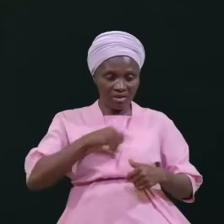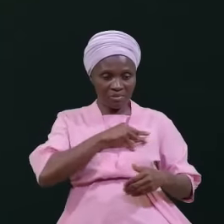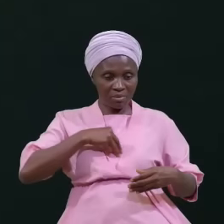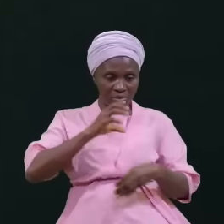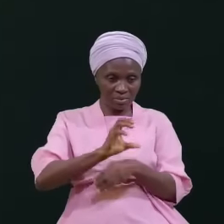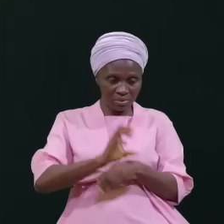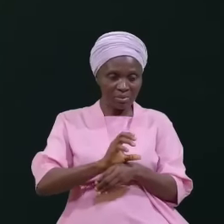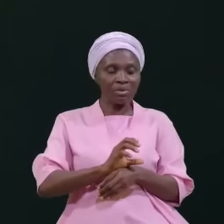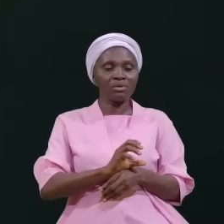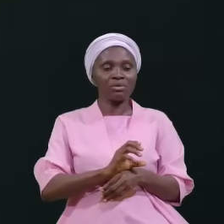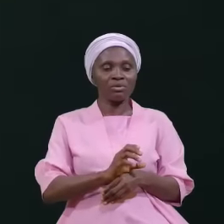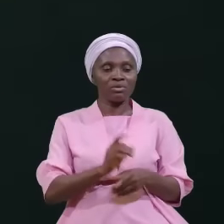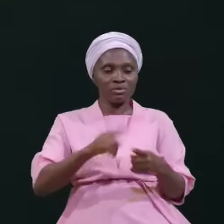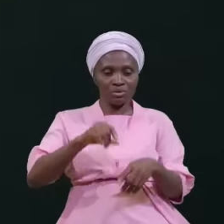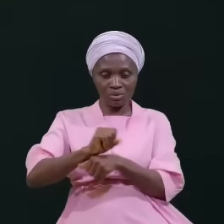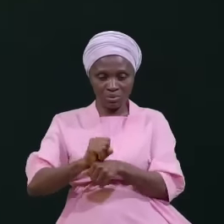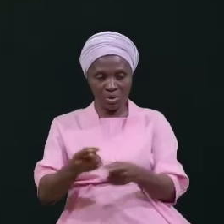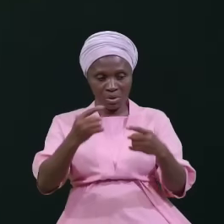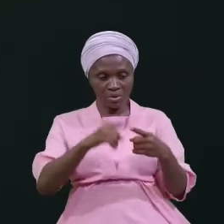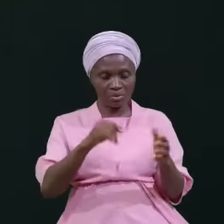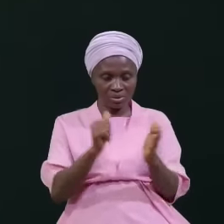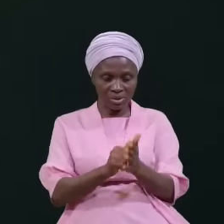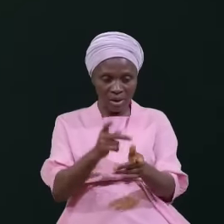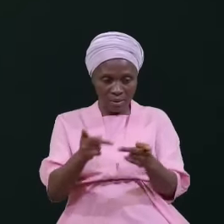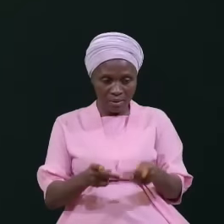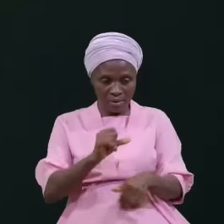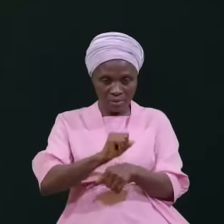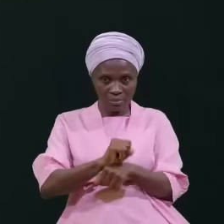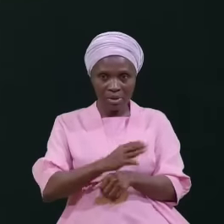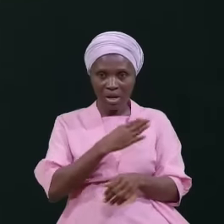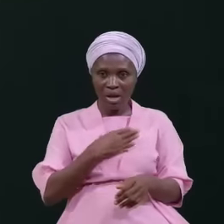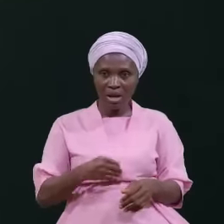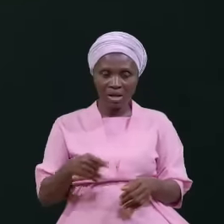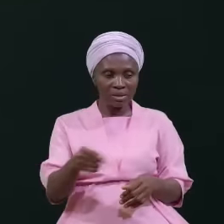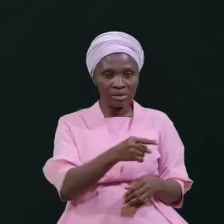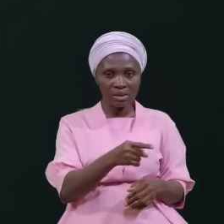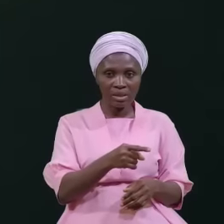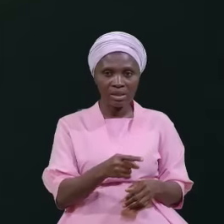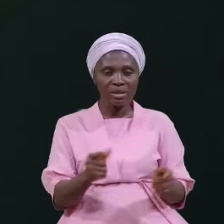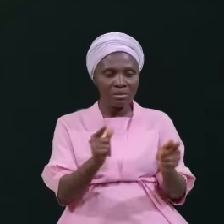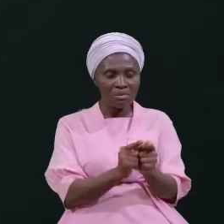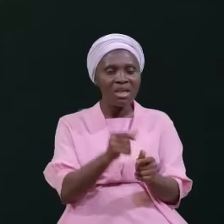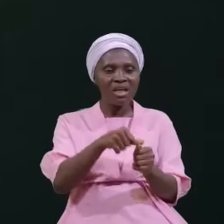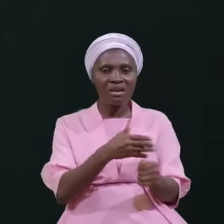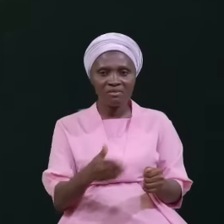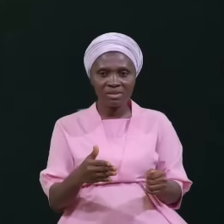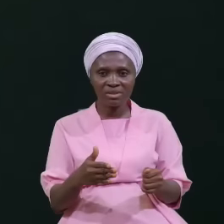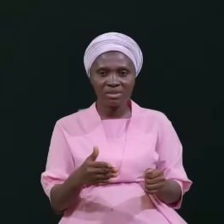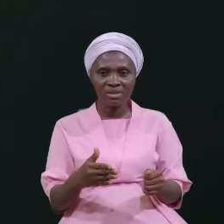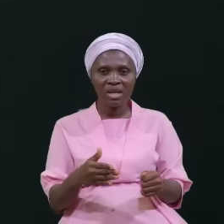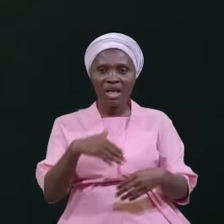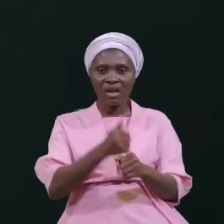that organization. And they made everything. The man told me, "Now I have peace of